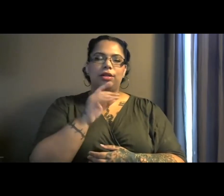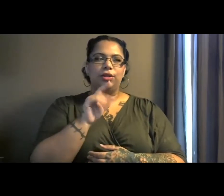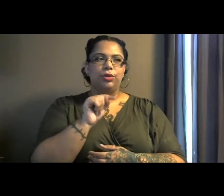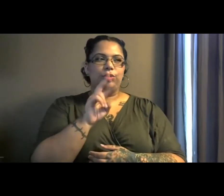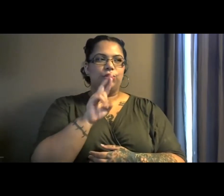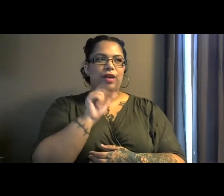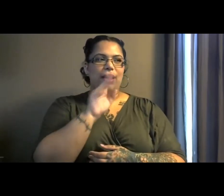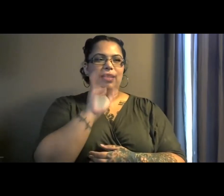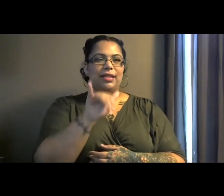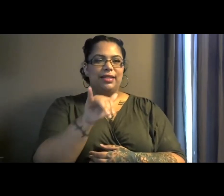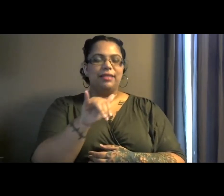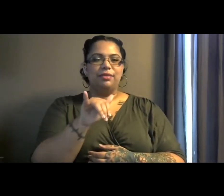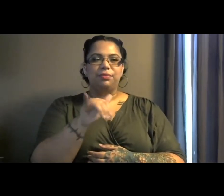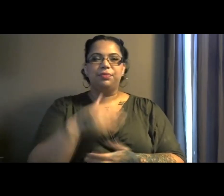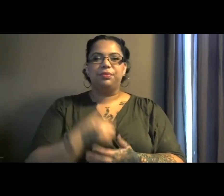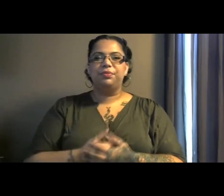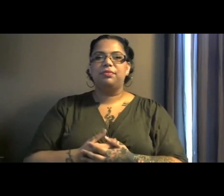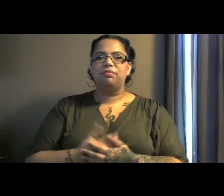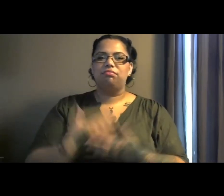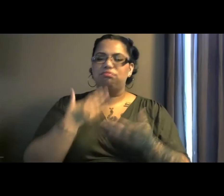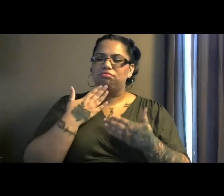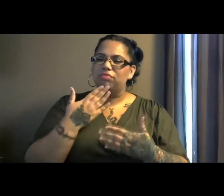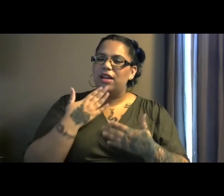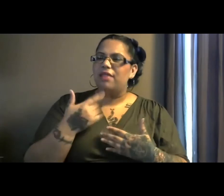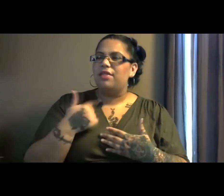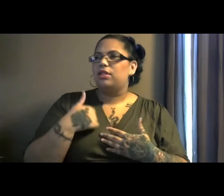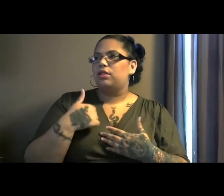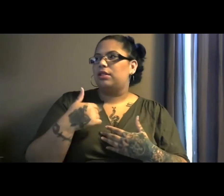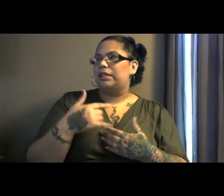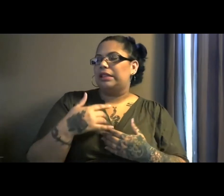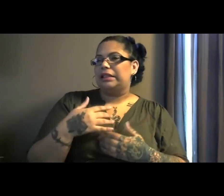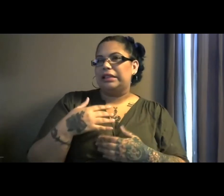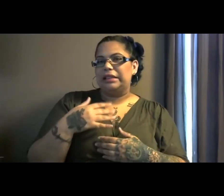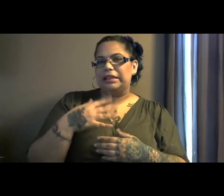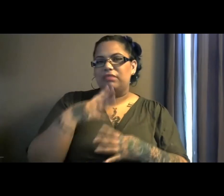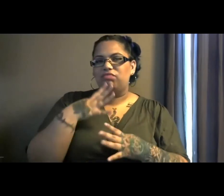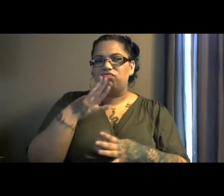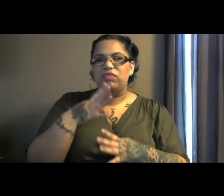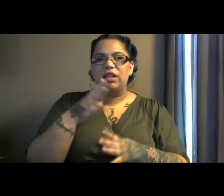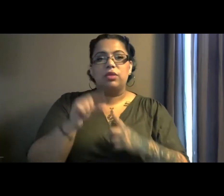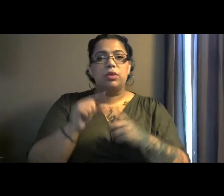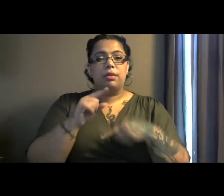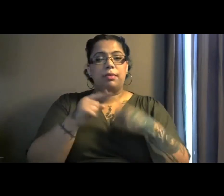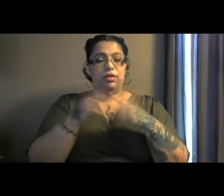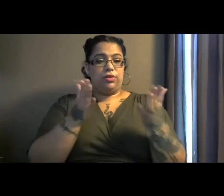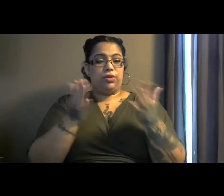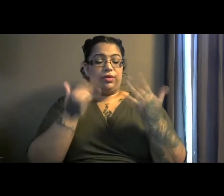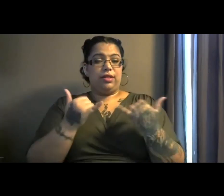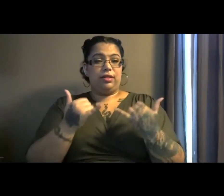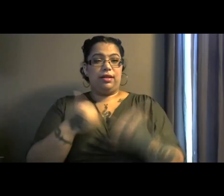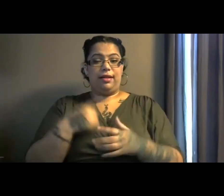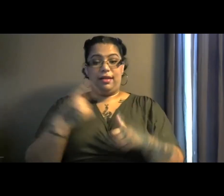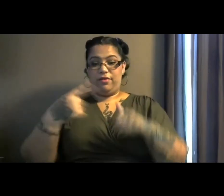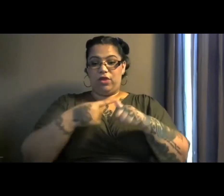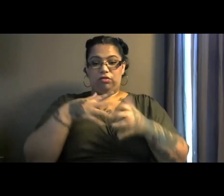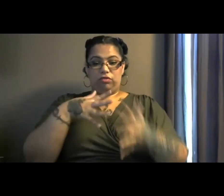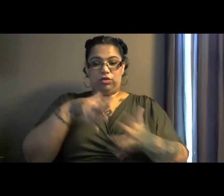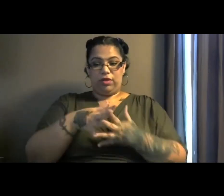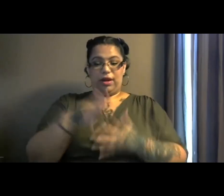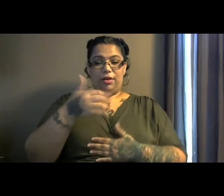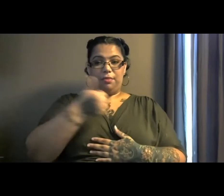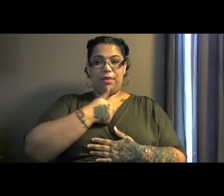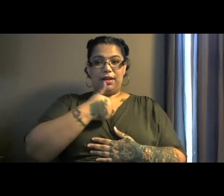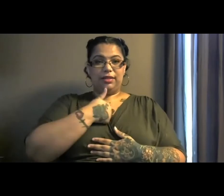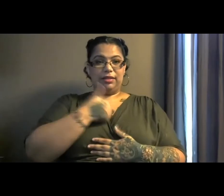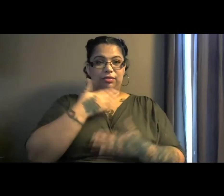am to speak this word about this service this morning. First, to ground myself in gratitude and thanksgiving